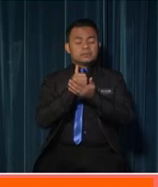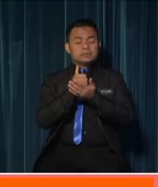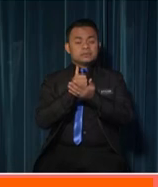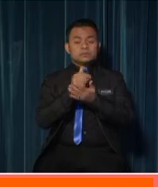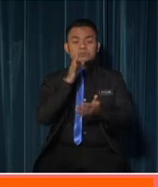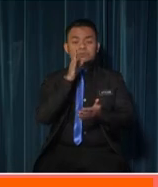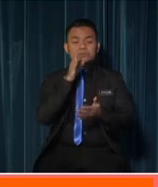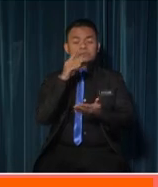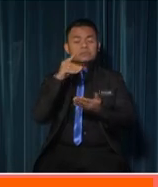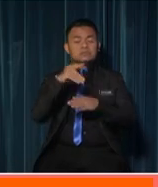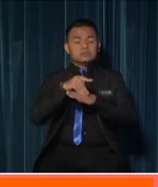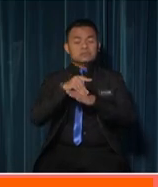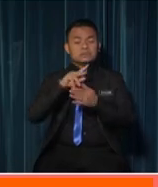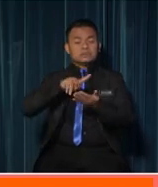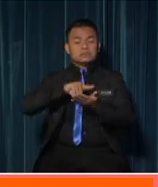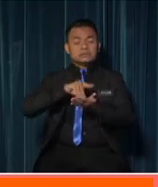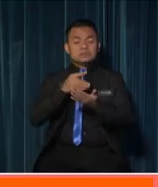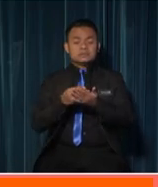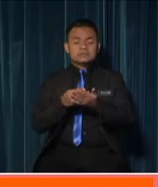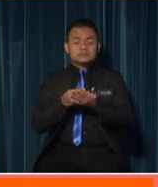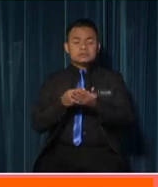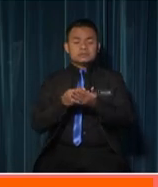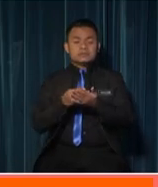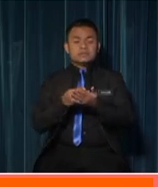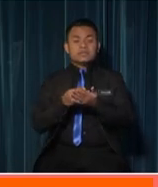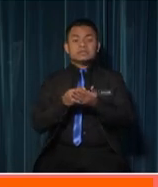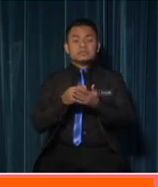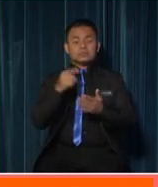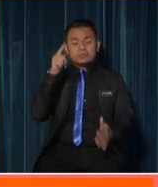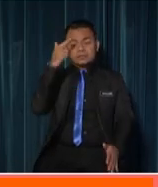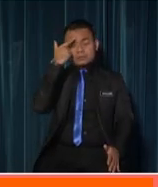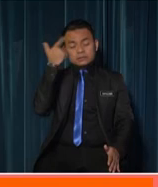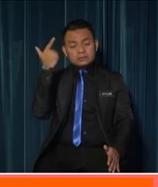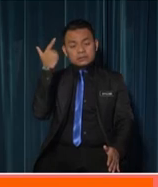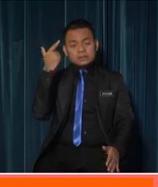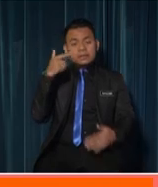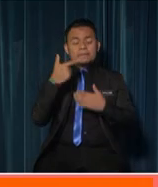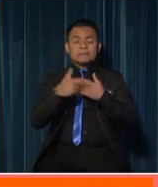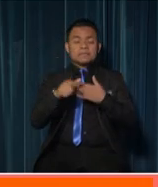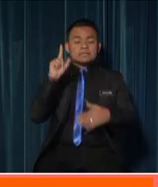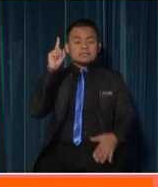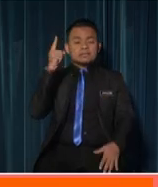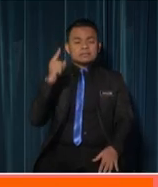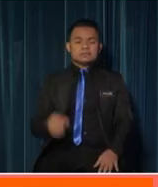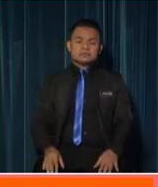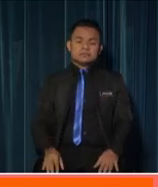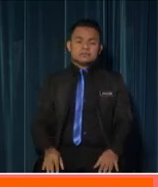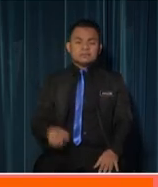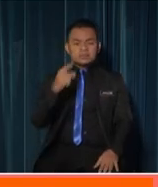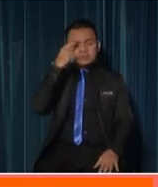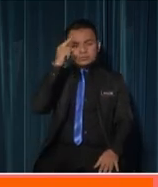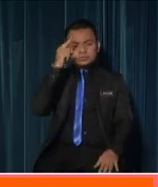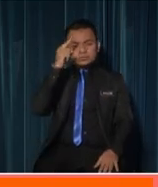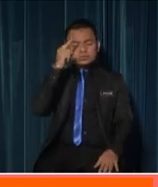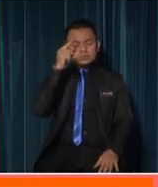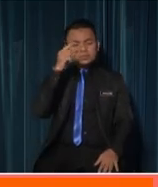kitchen at a quarter past 11. Is it for breakfast,